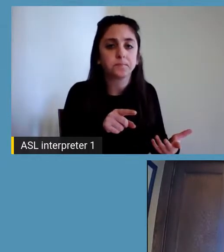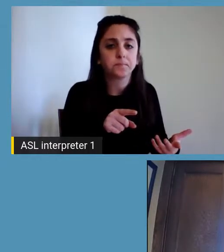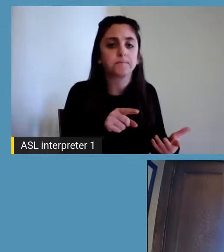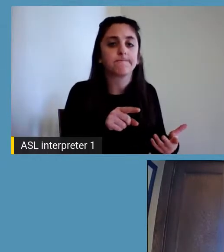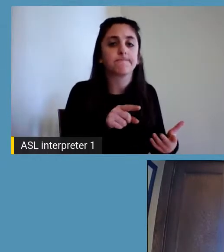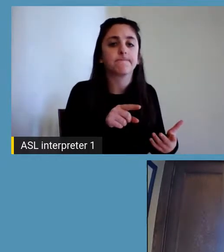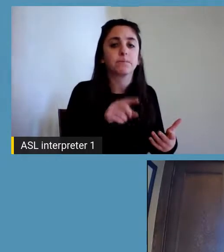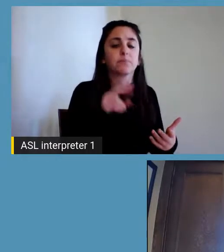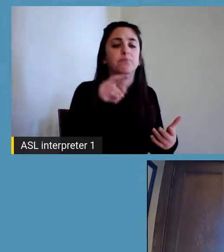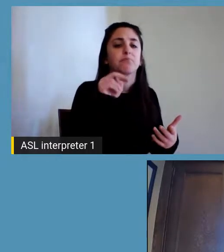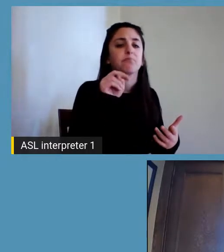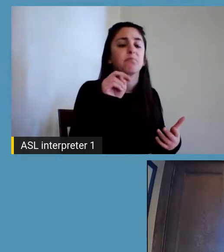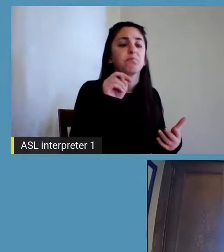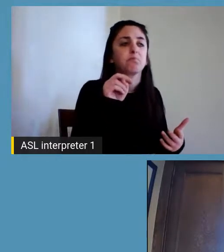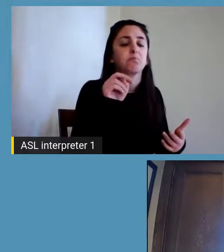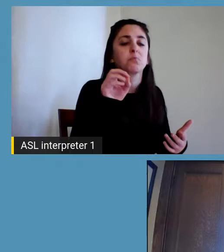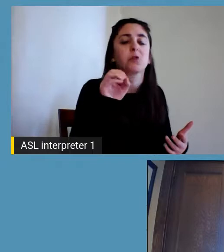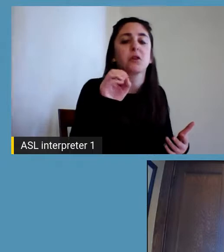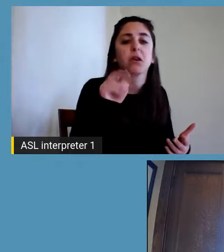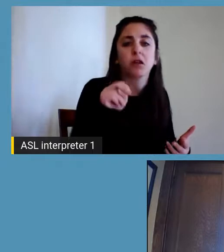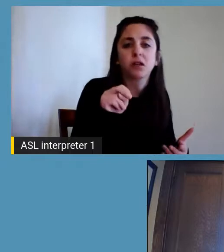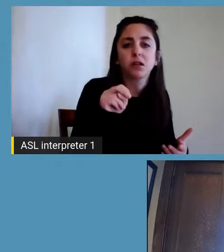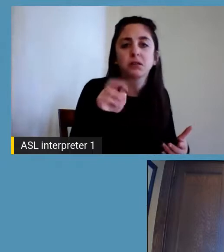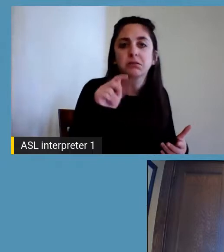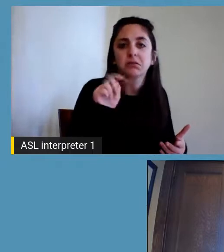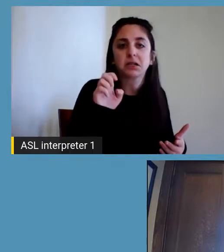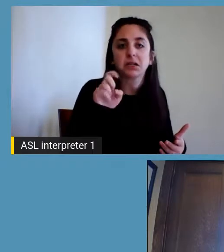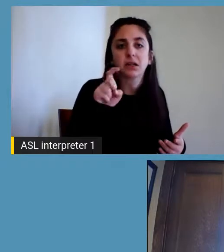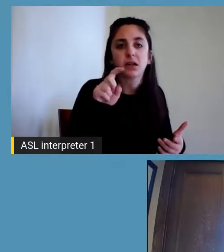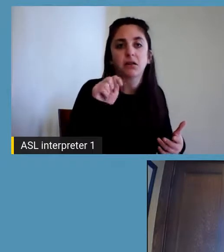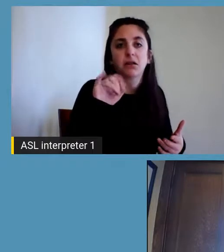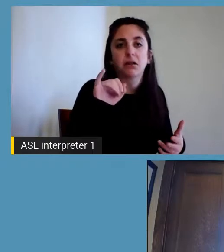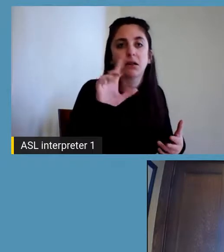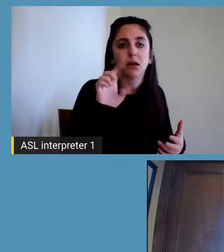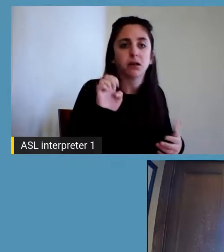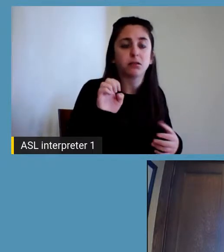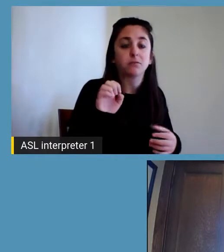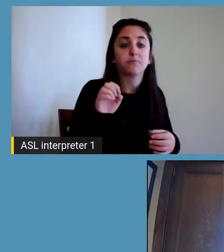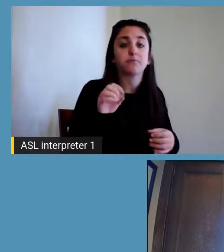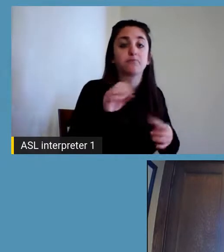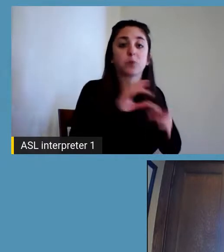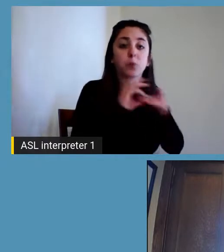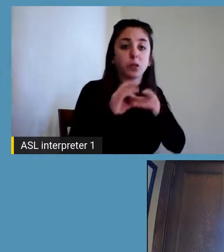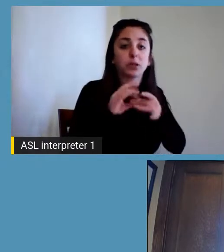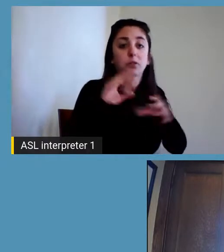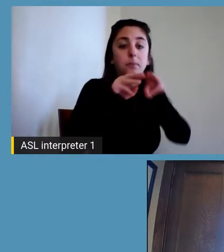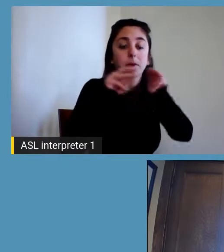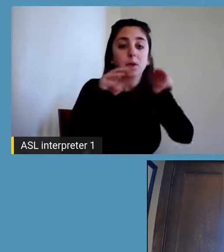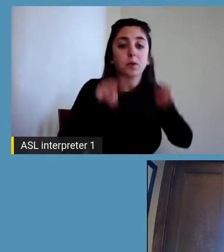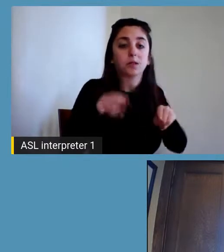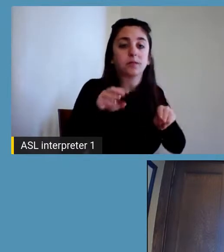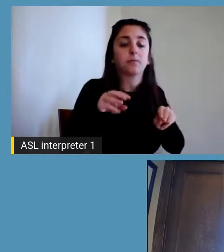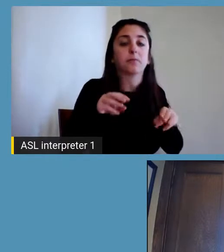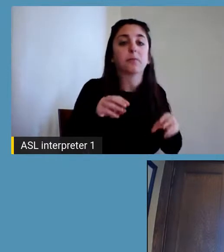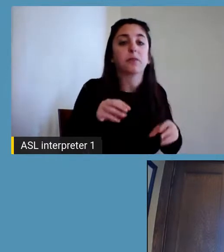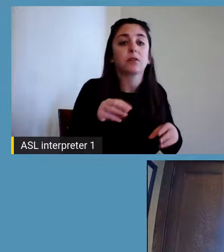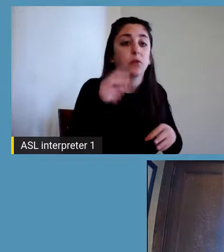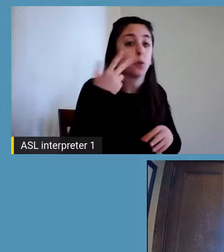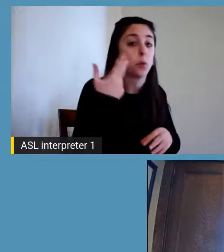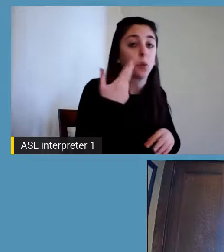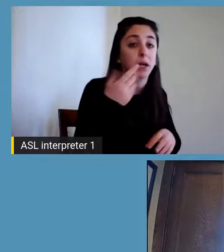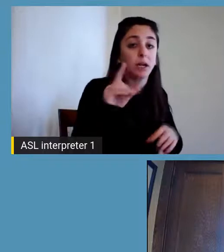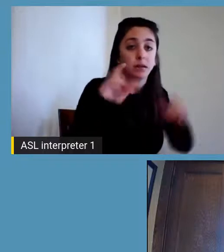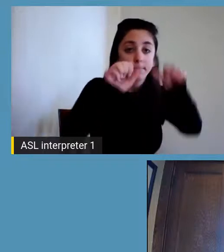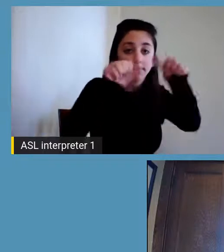non-textile types of things in a museum, including, art, sculpture, 3D sculpture, especially